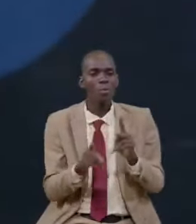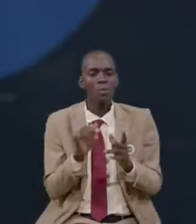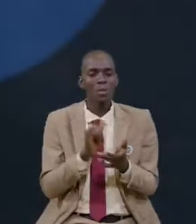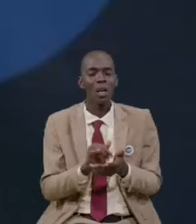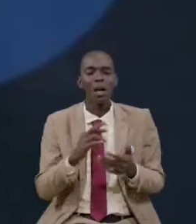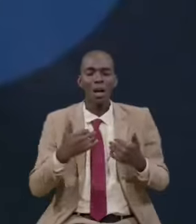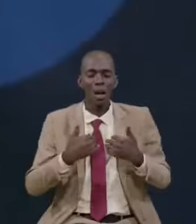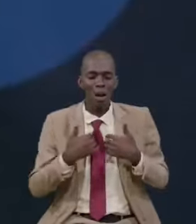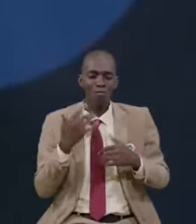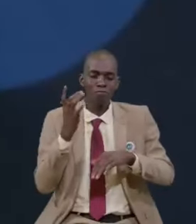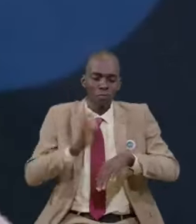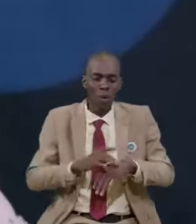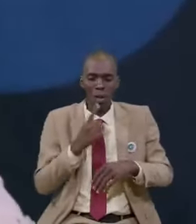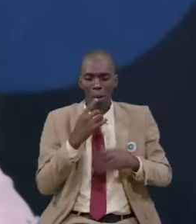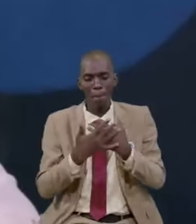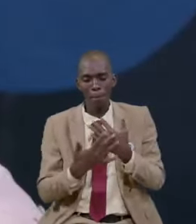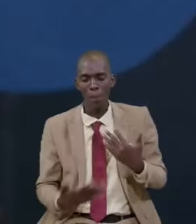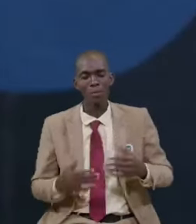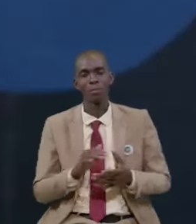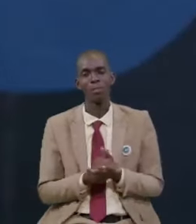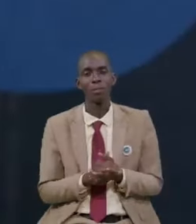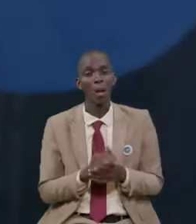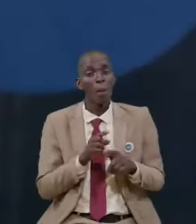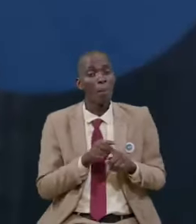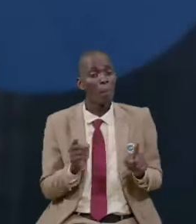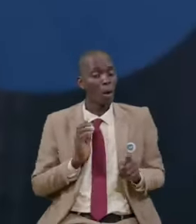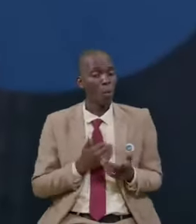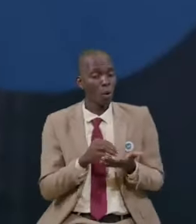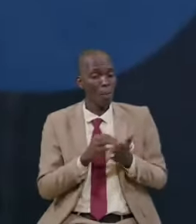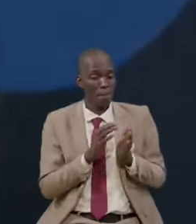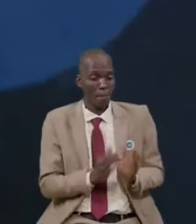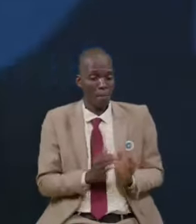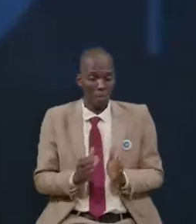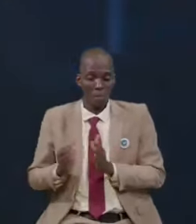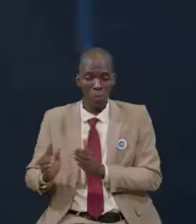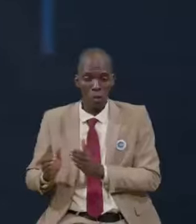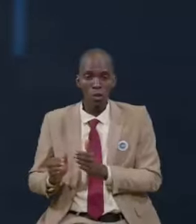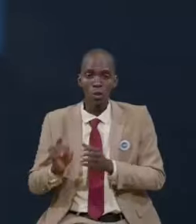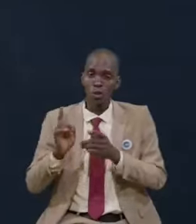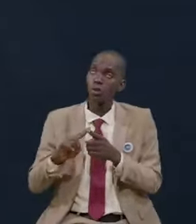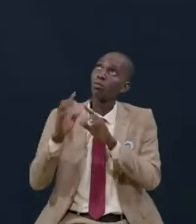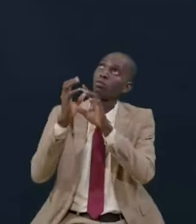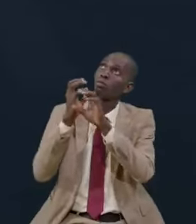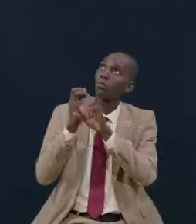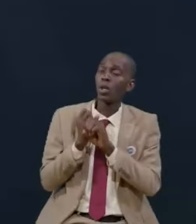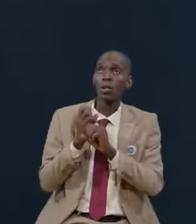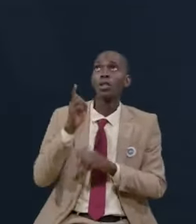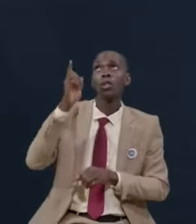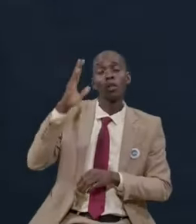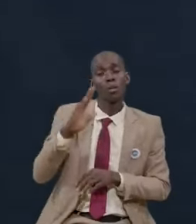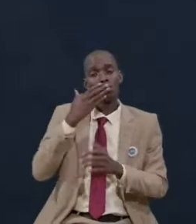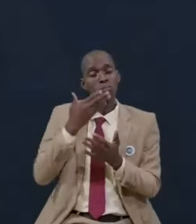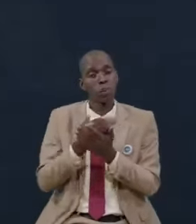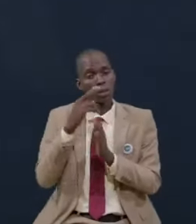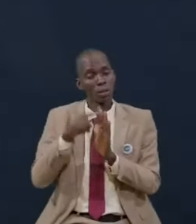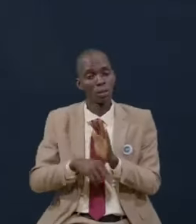But the preparation we make as we want to have the goodness of the Lord in our lives, we